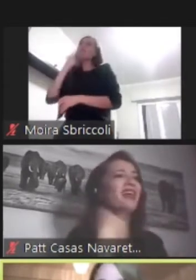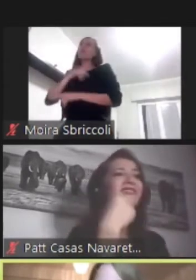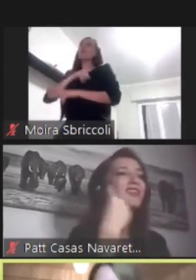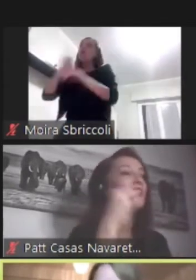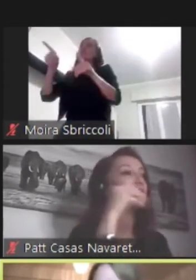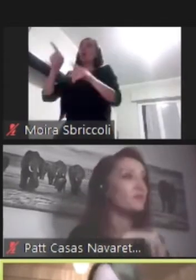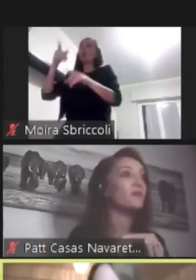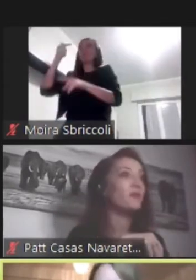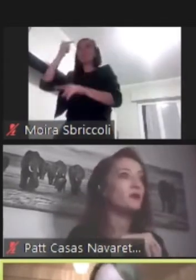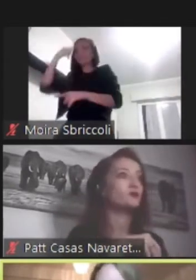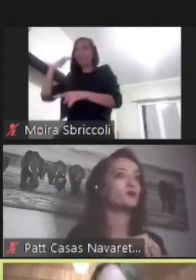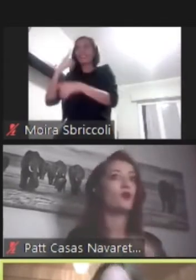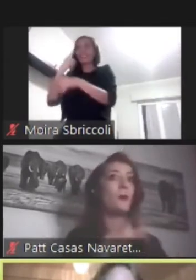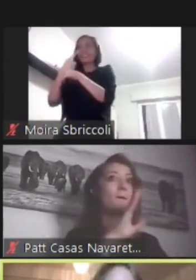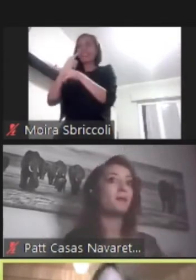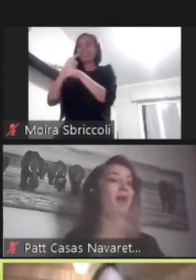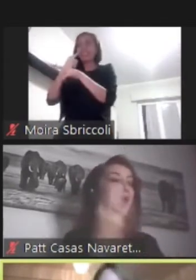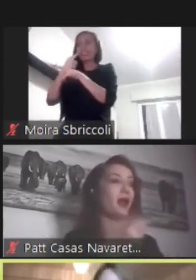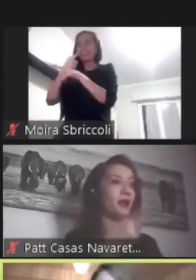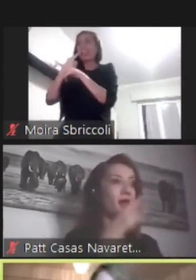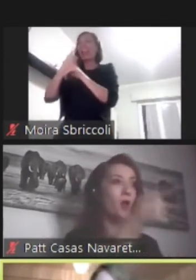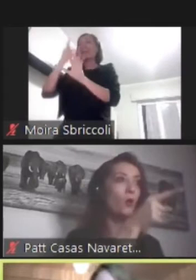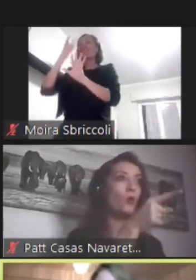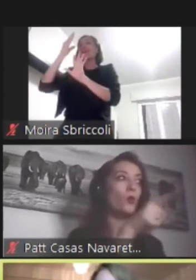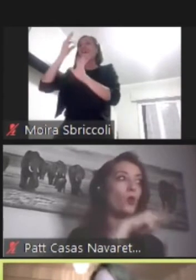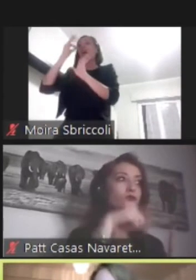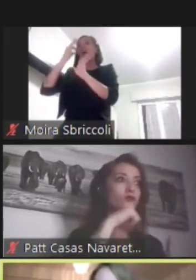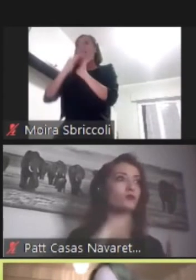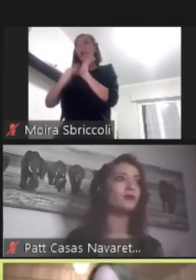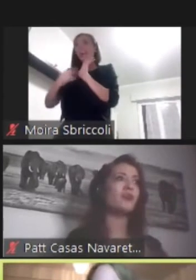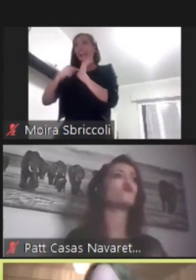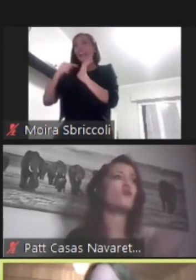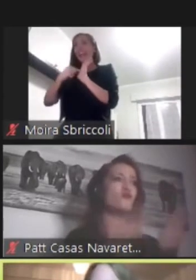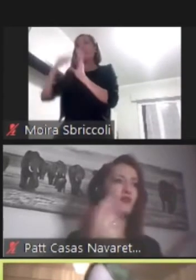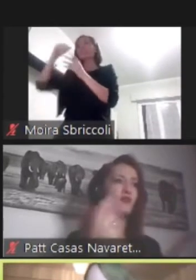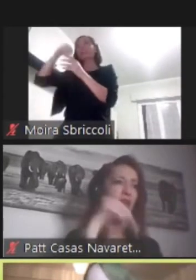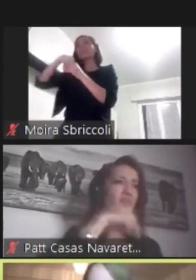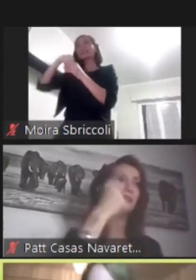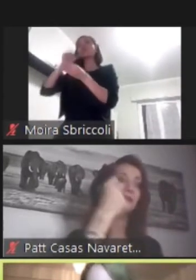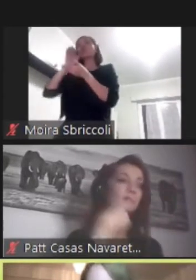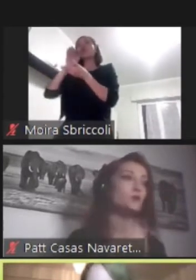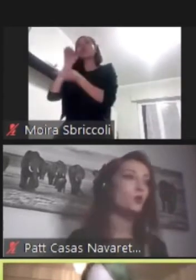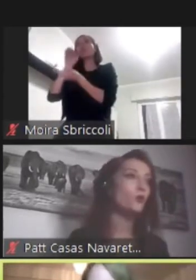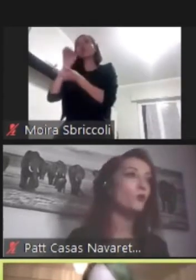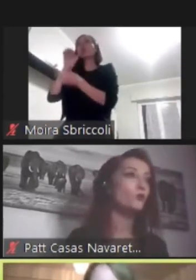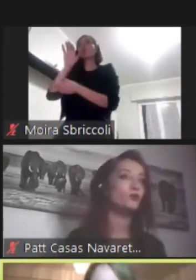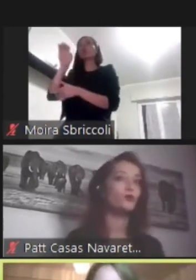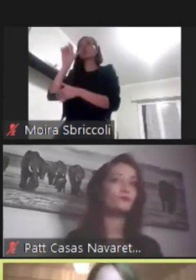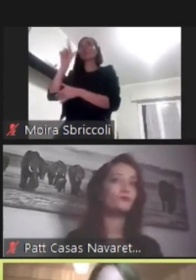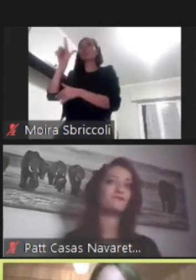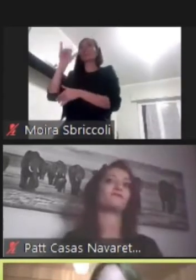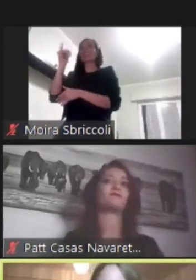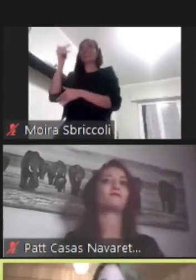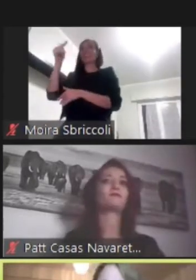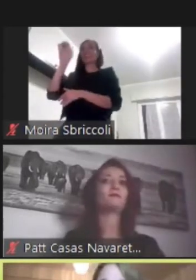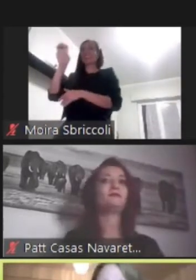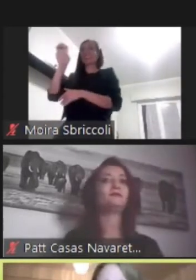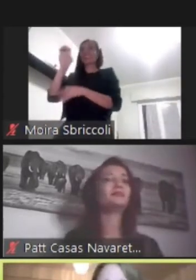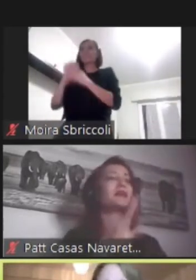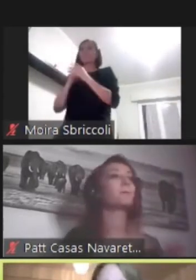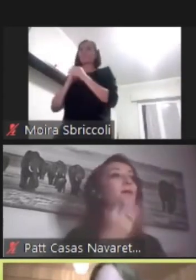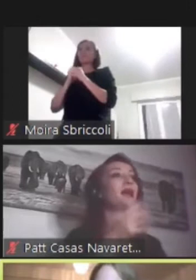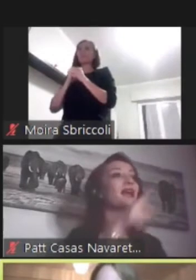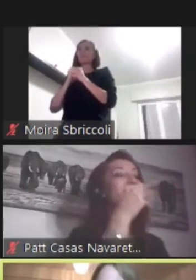the product, and you have confidence that it's going to do everything that it says. The